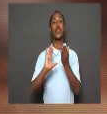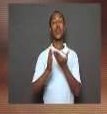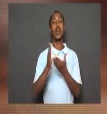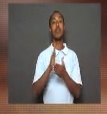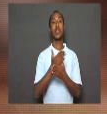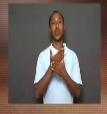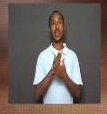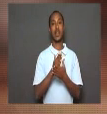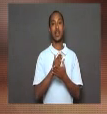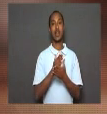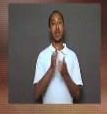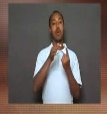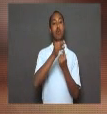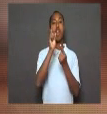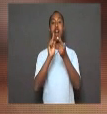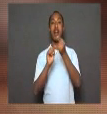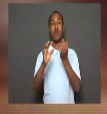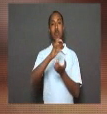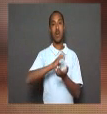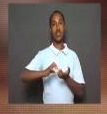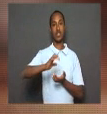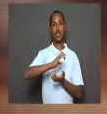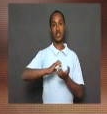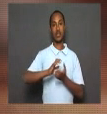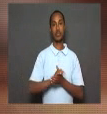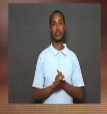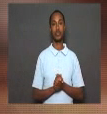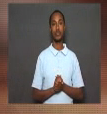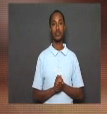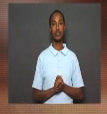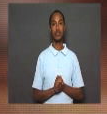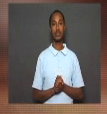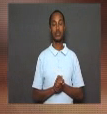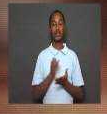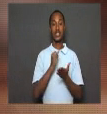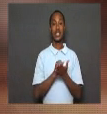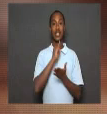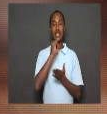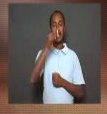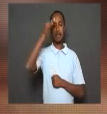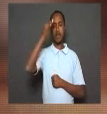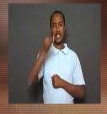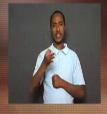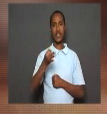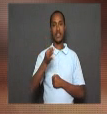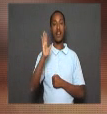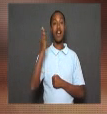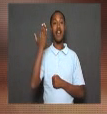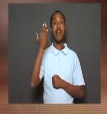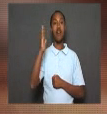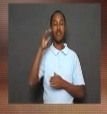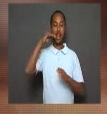occurs between polar compounds. It is a specific kind